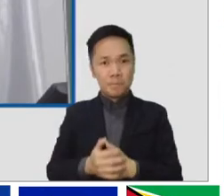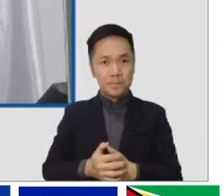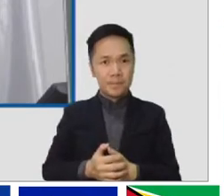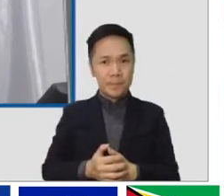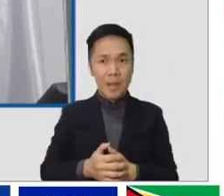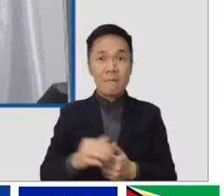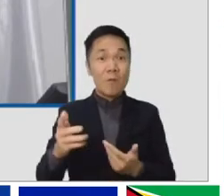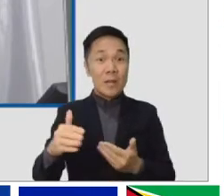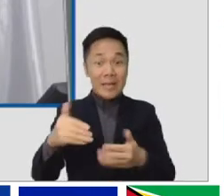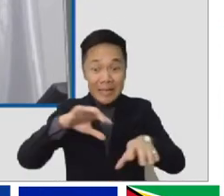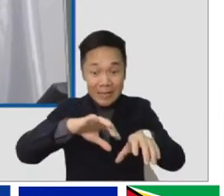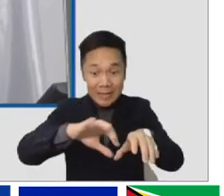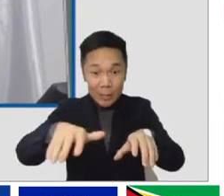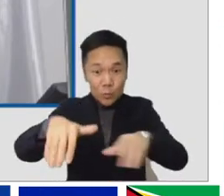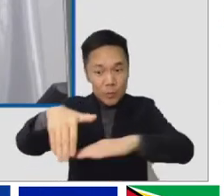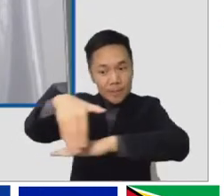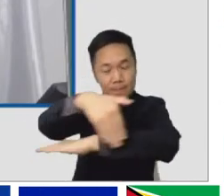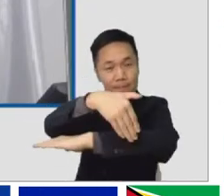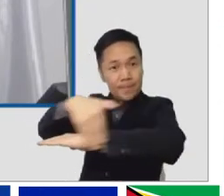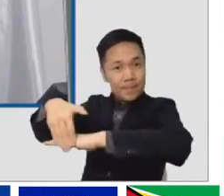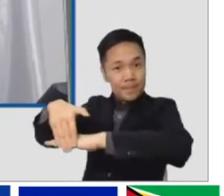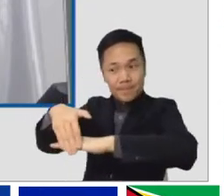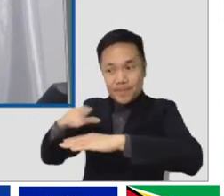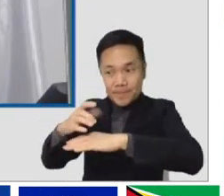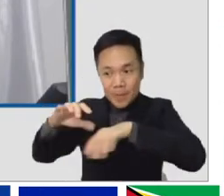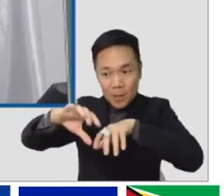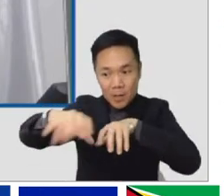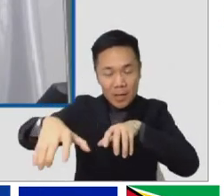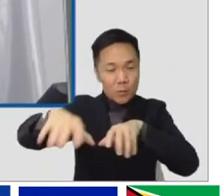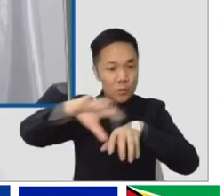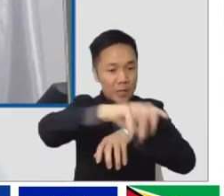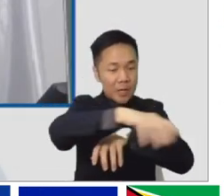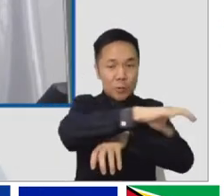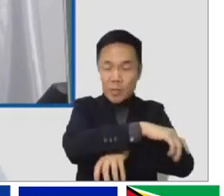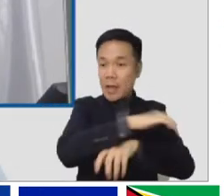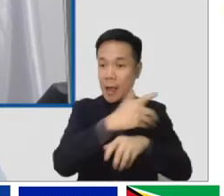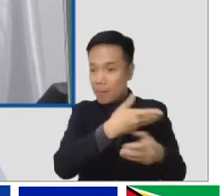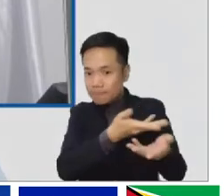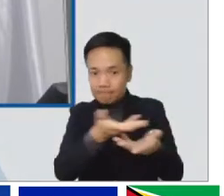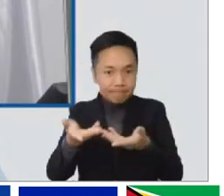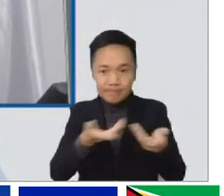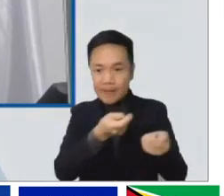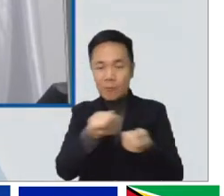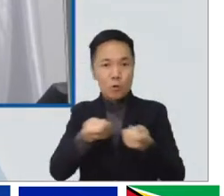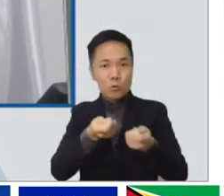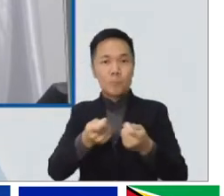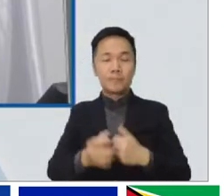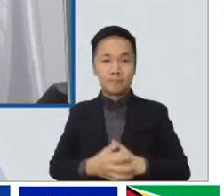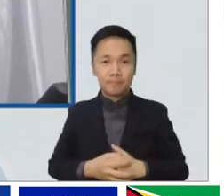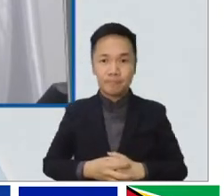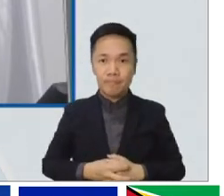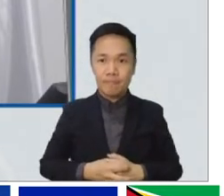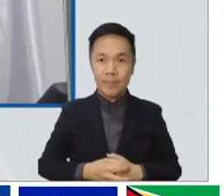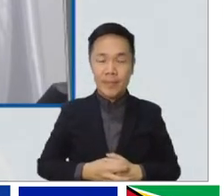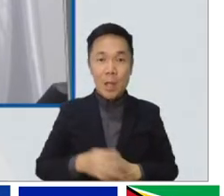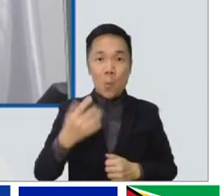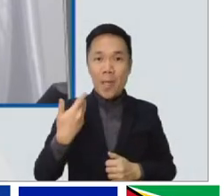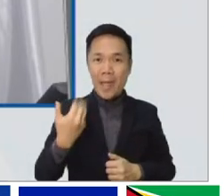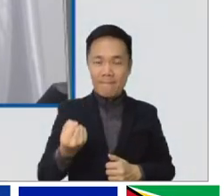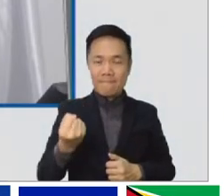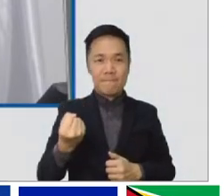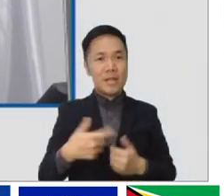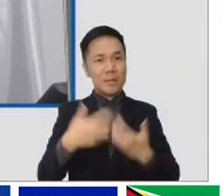coordination mechanisms as well as information and coordination platforms that allow us to just somehow work in terms